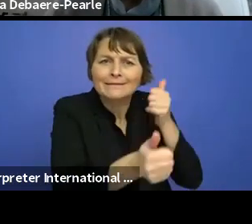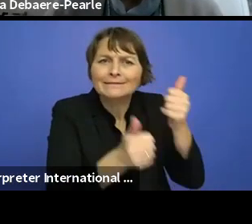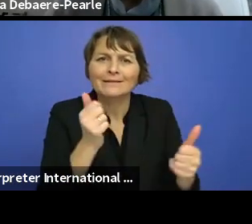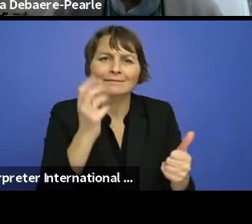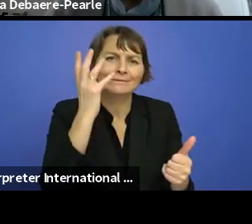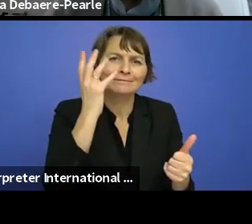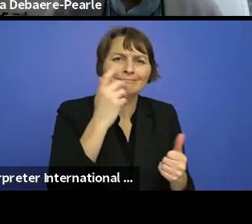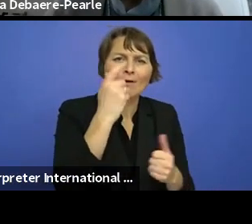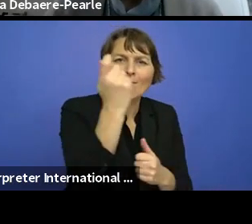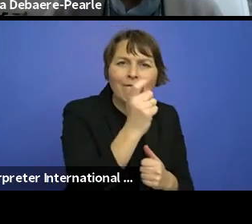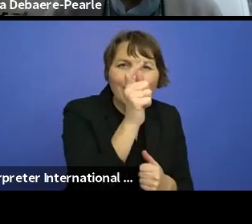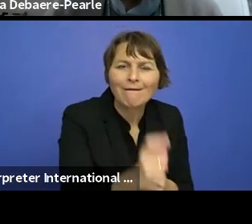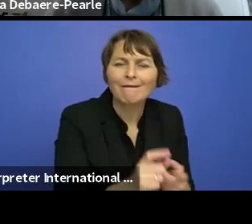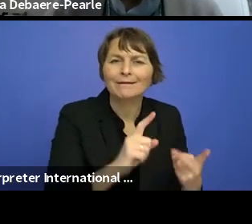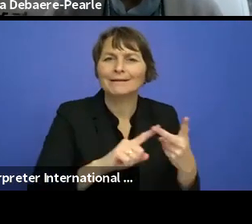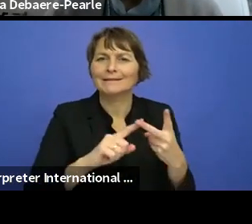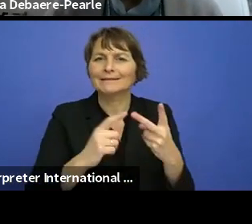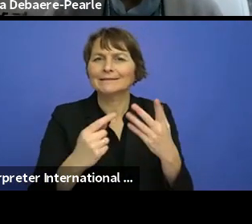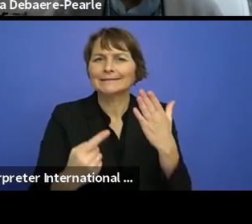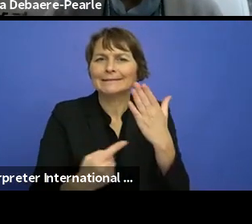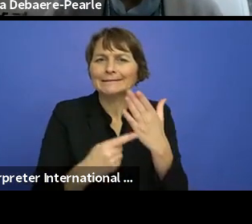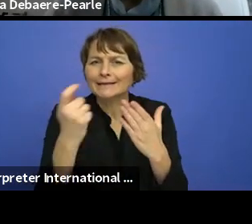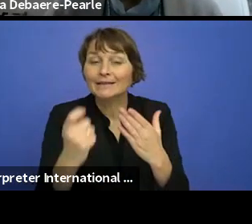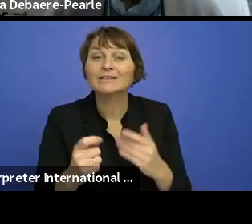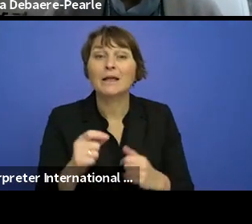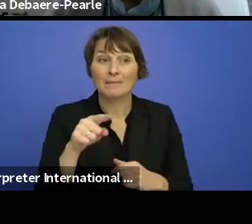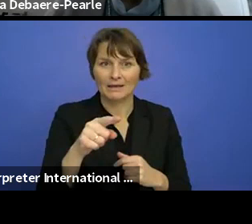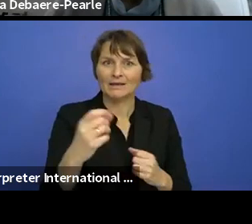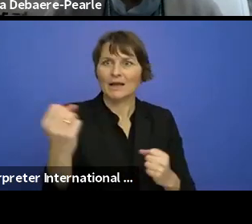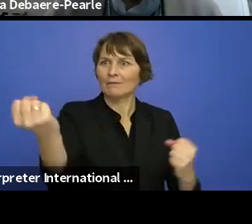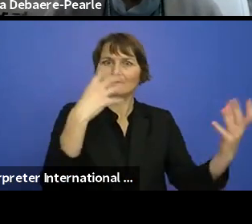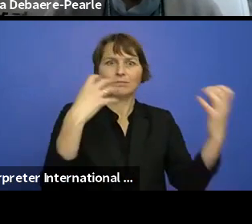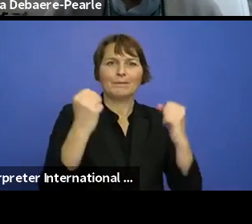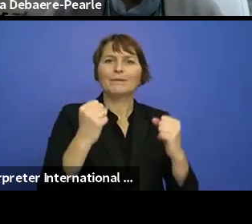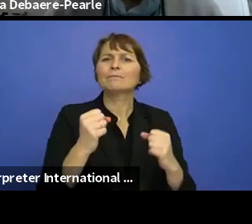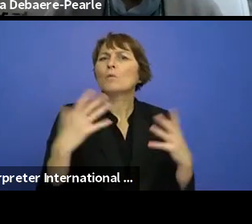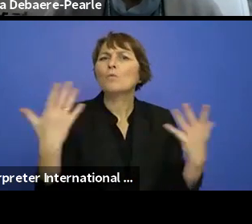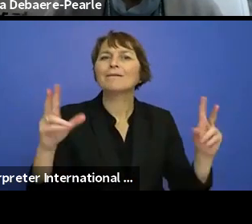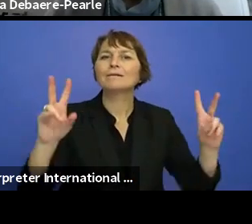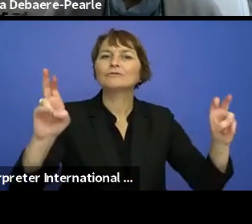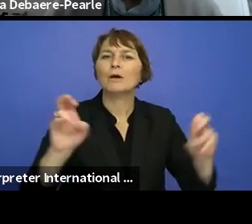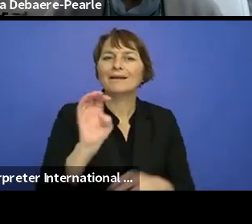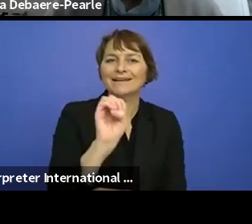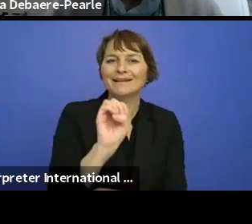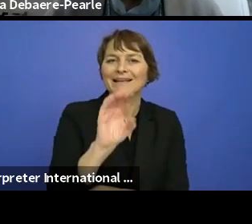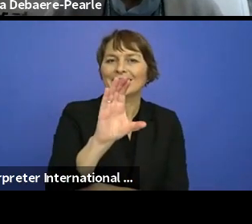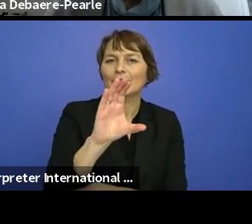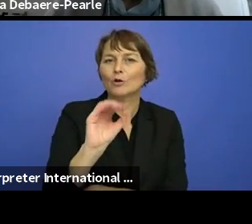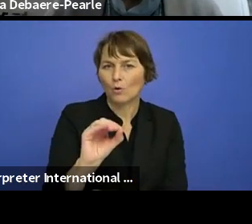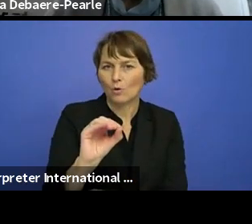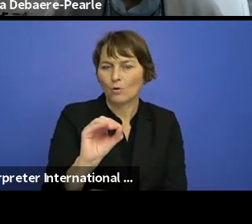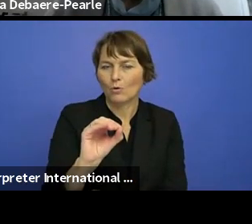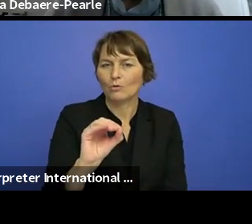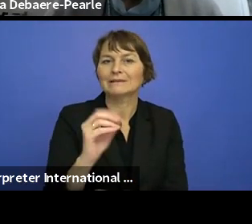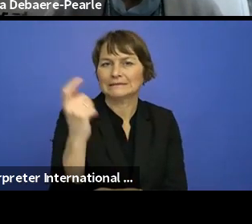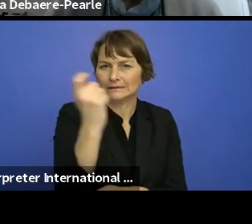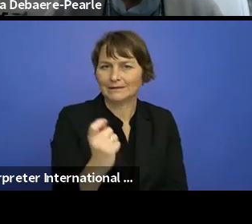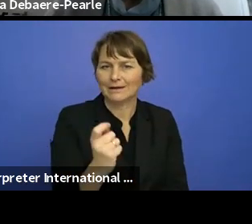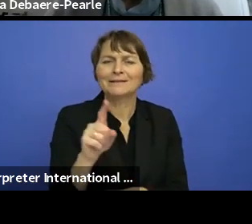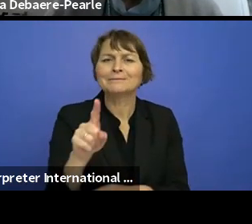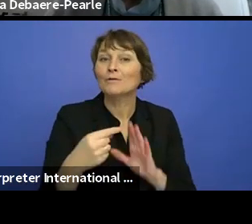and many ideas were on eco-design, whether we are talking about theater sets. I think there was an idea